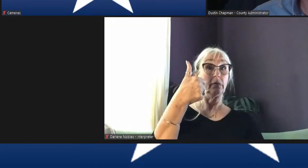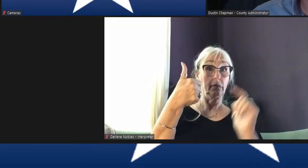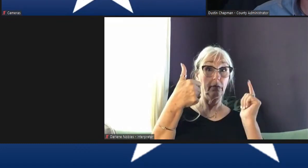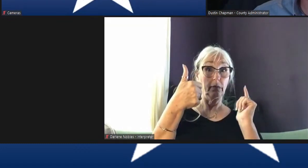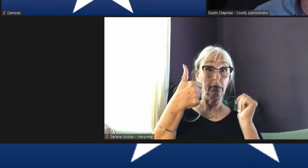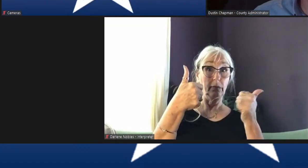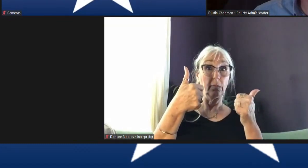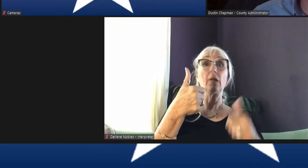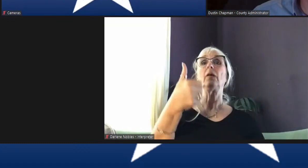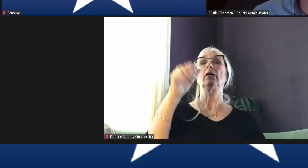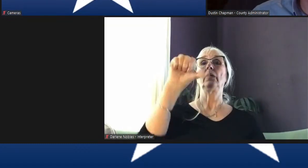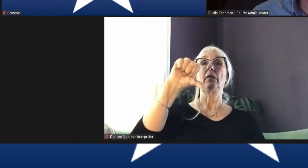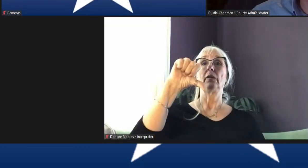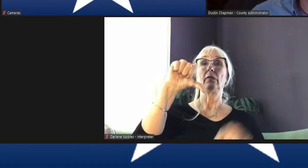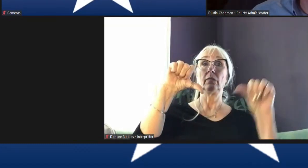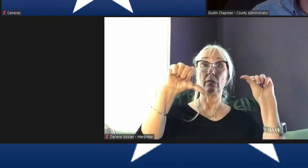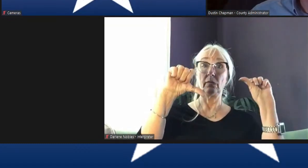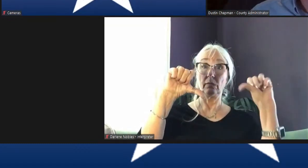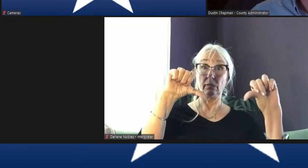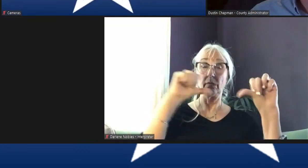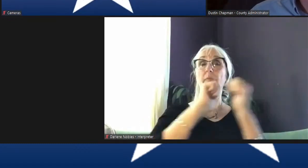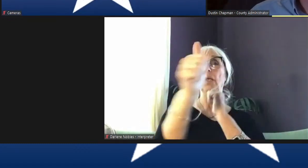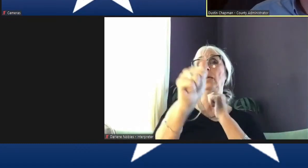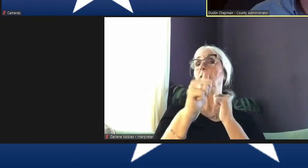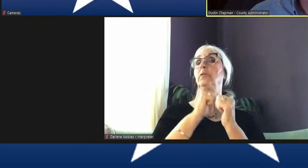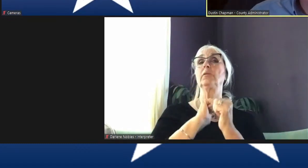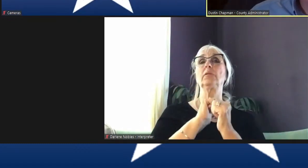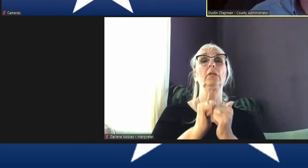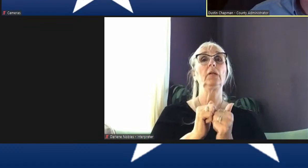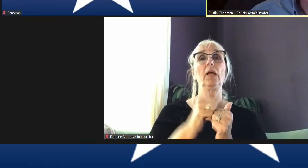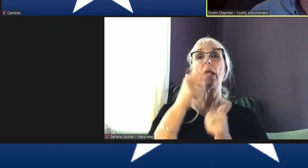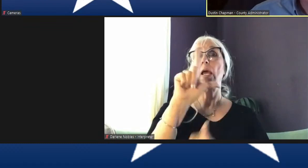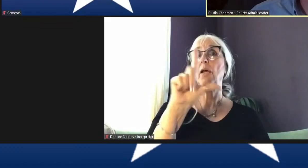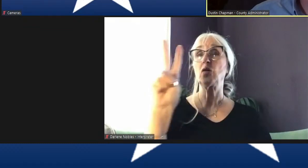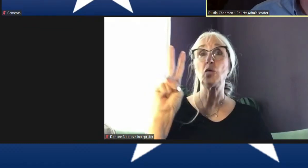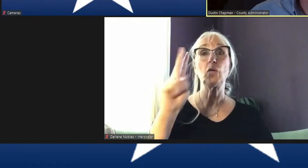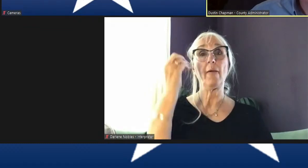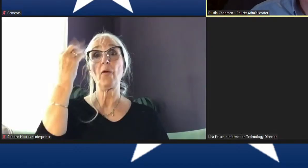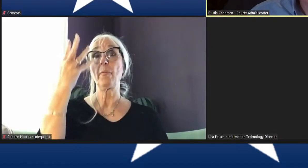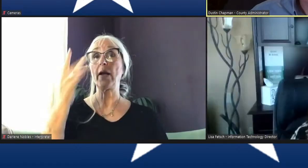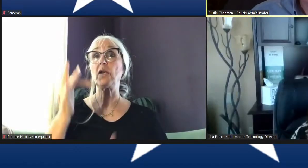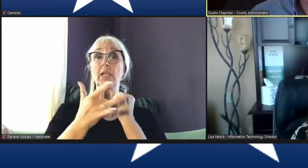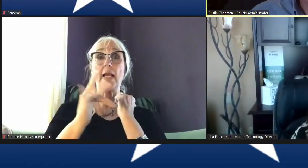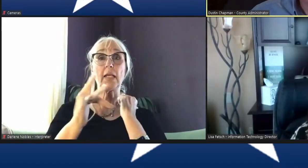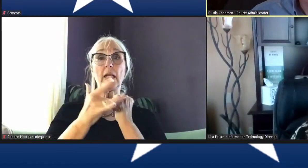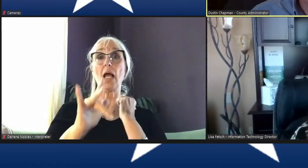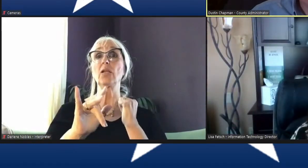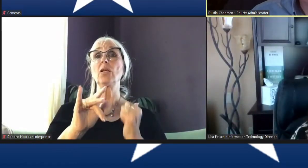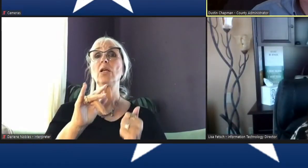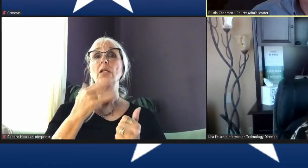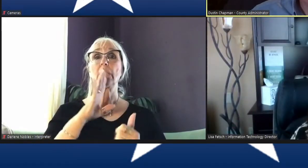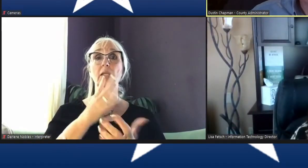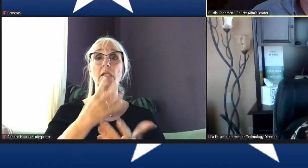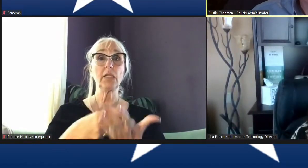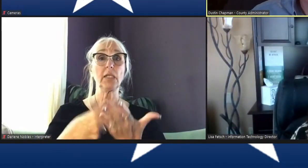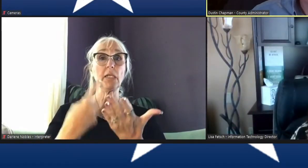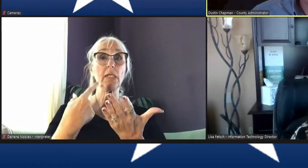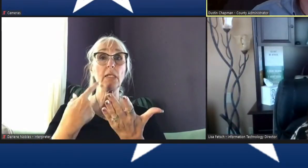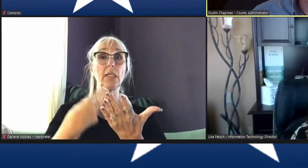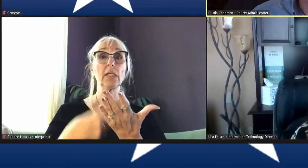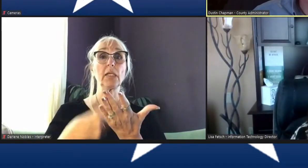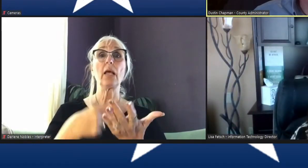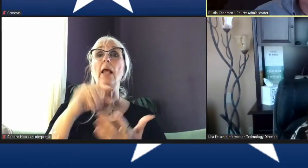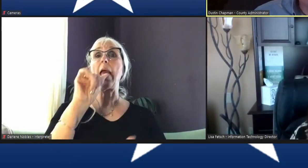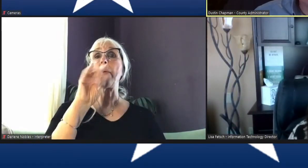Aye. Pose, pass. L2, Information Technology, discussion and or action regarding Amazon Web Service